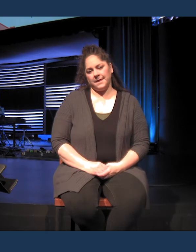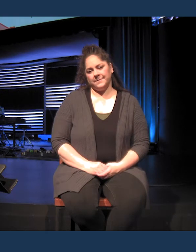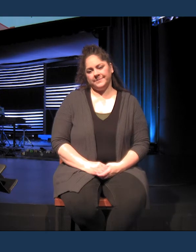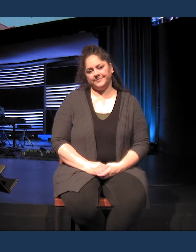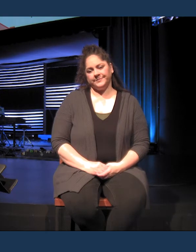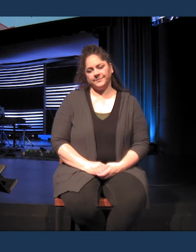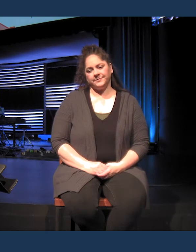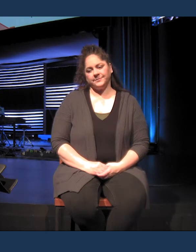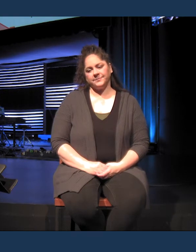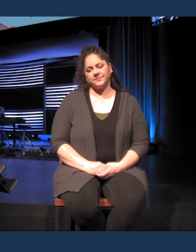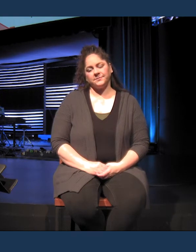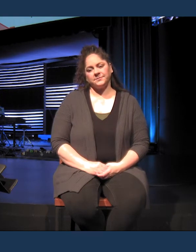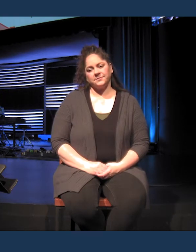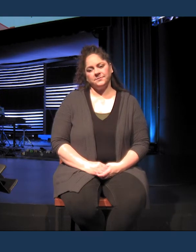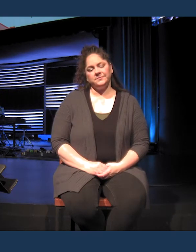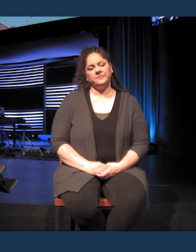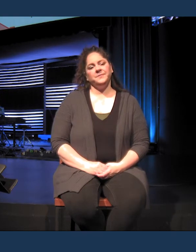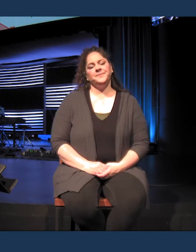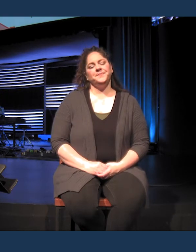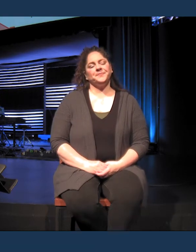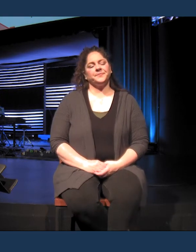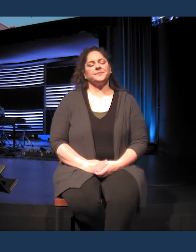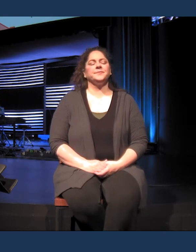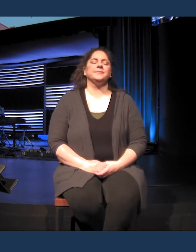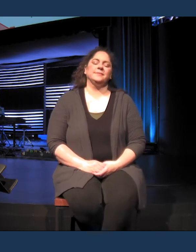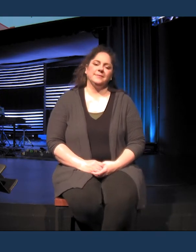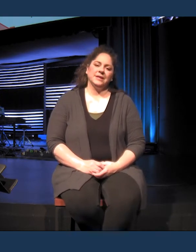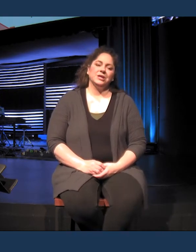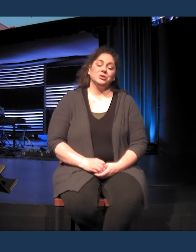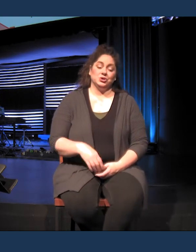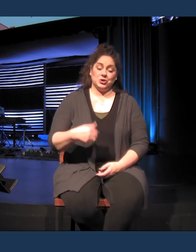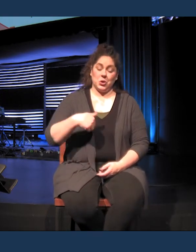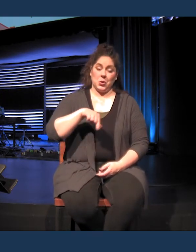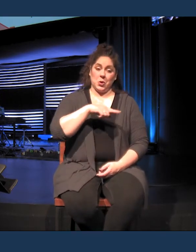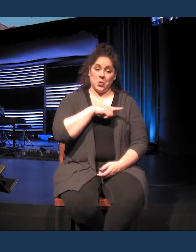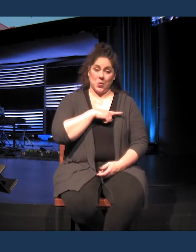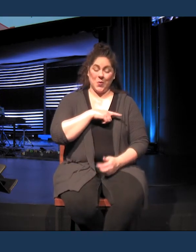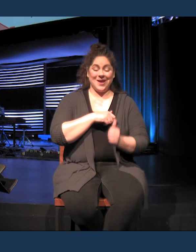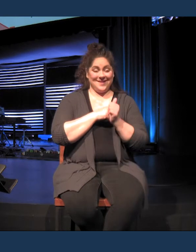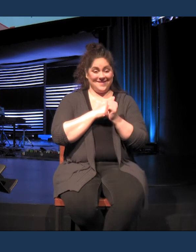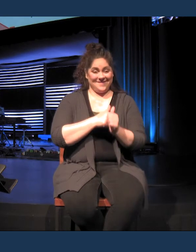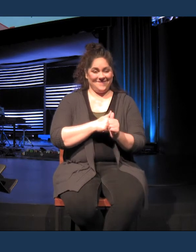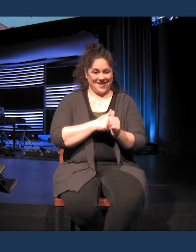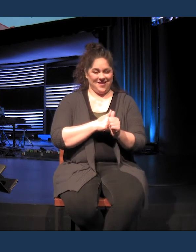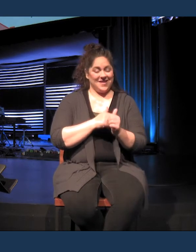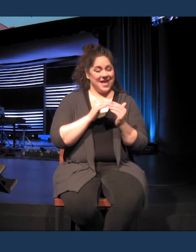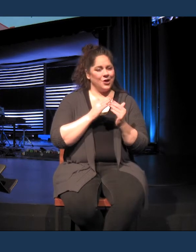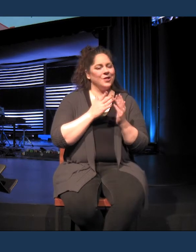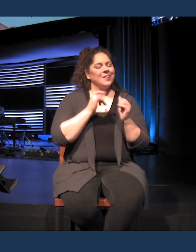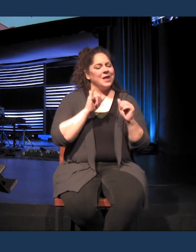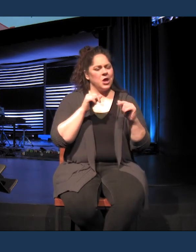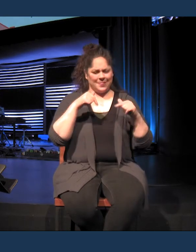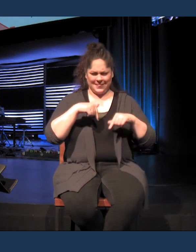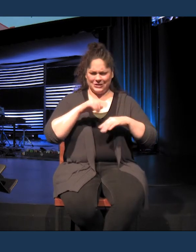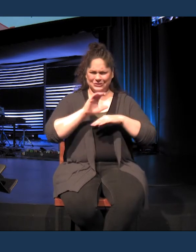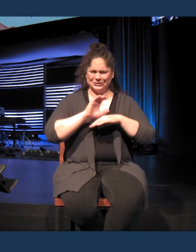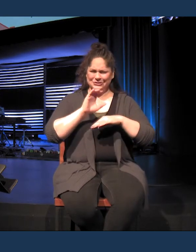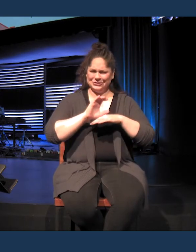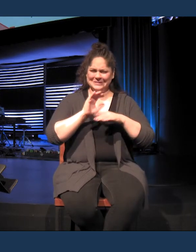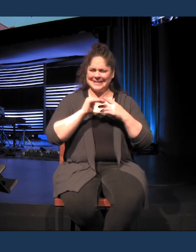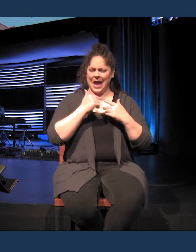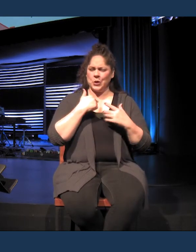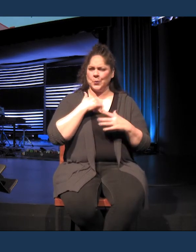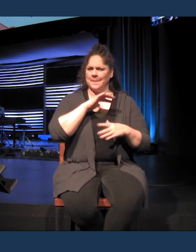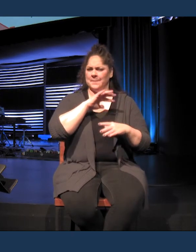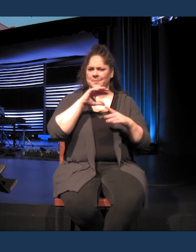The great commission is for followers of Jesus to practice corporately. So how do we know what our part